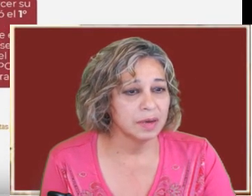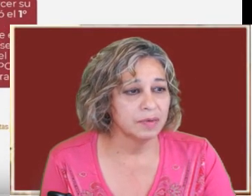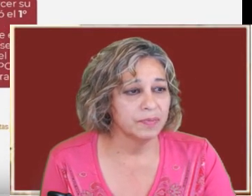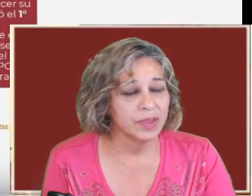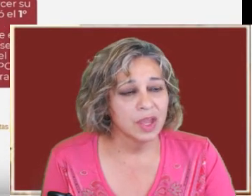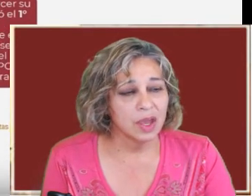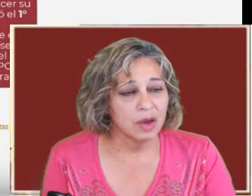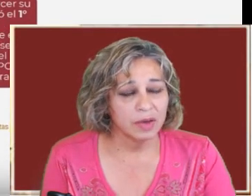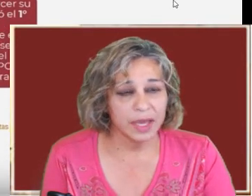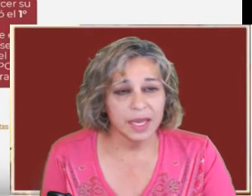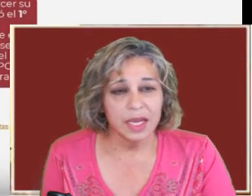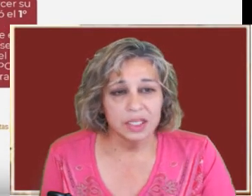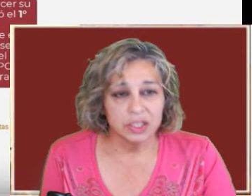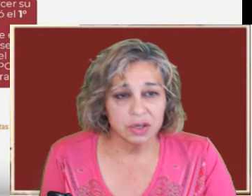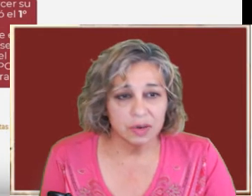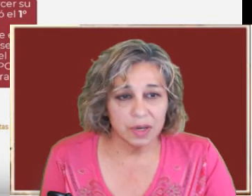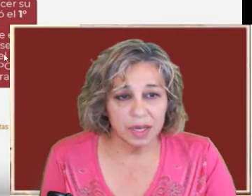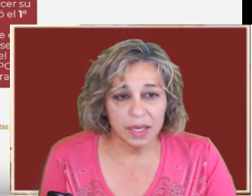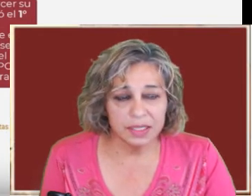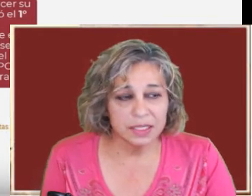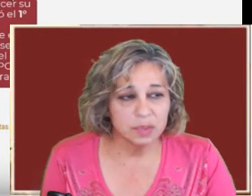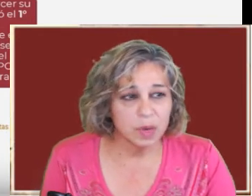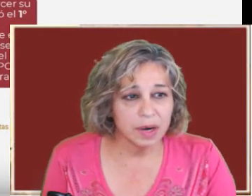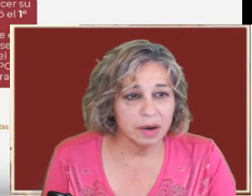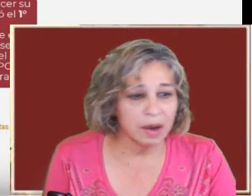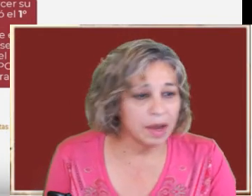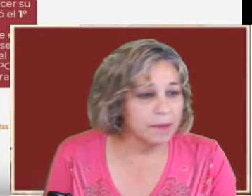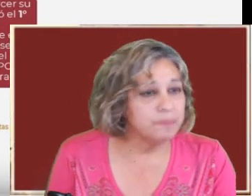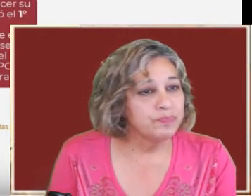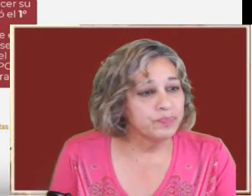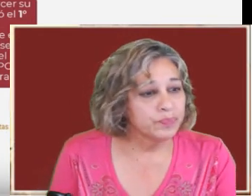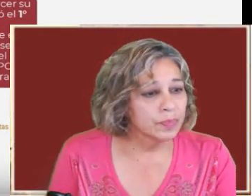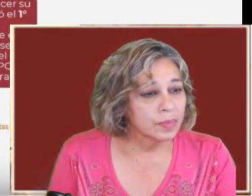go. Okay, so this is where